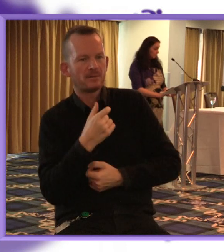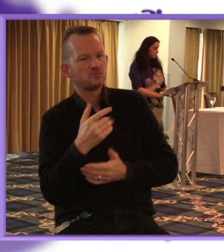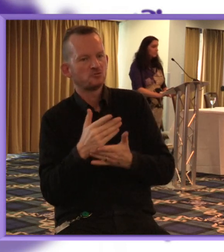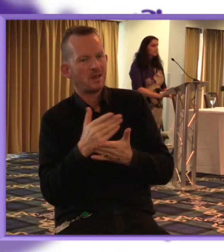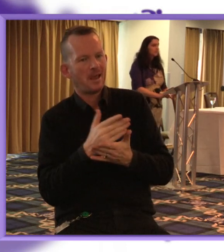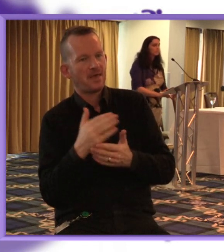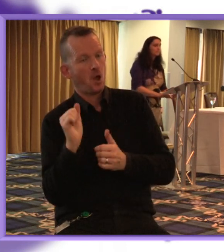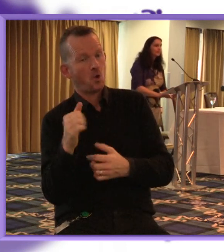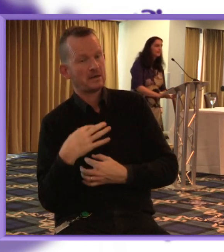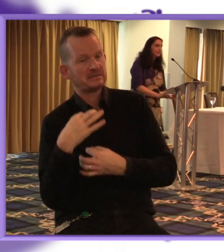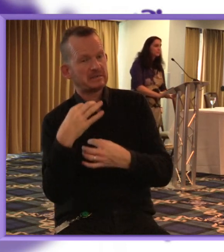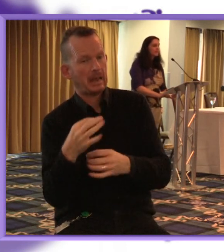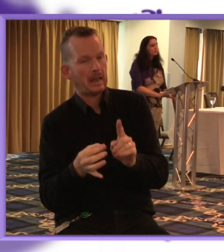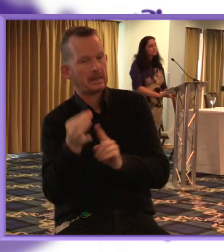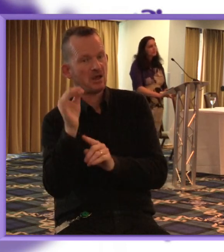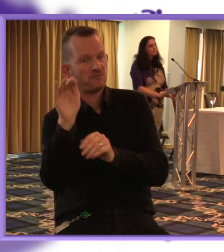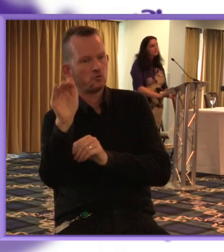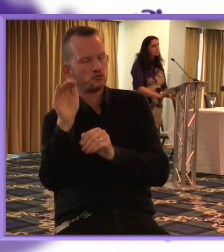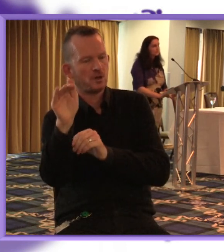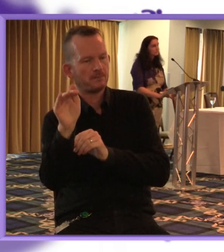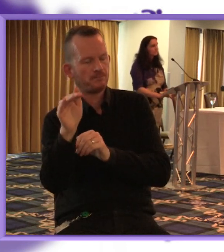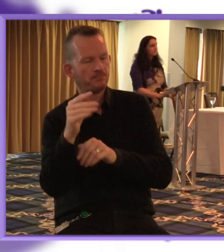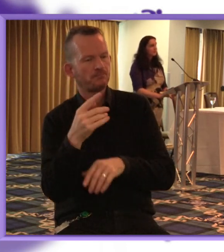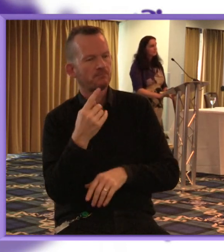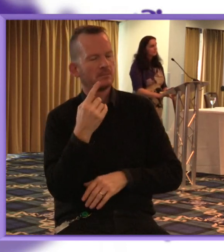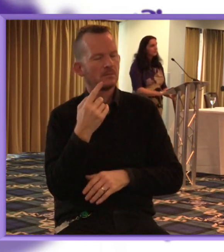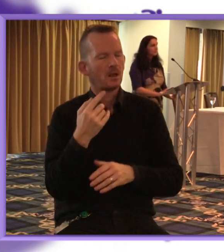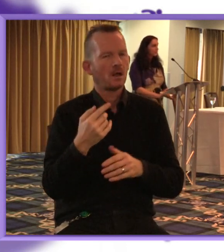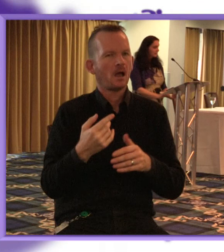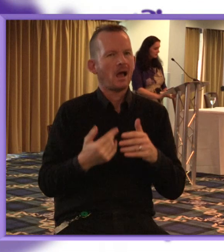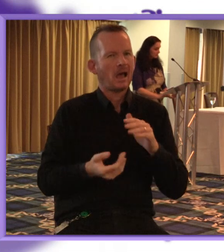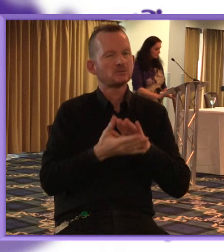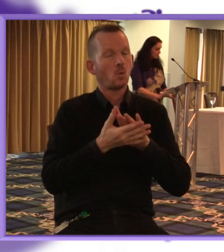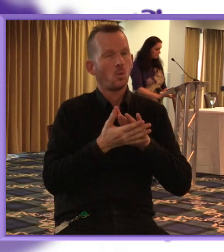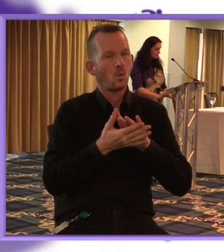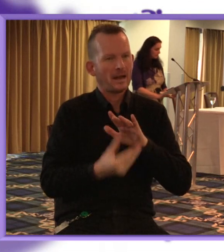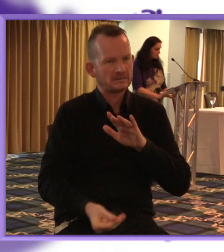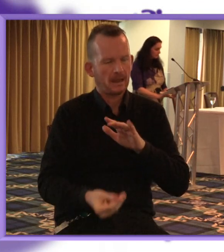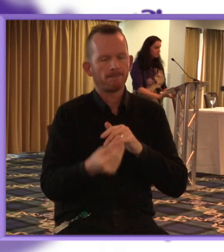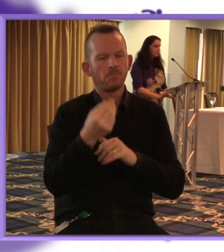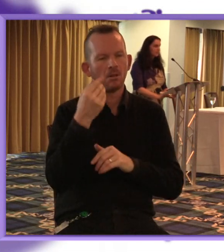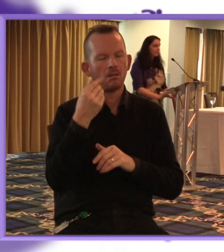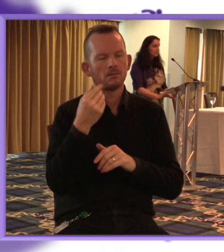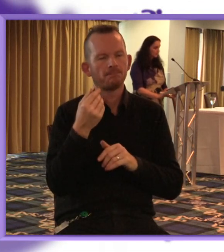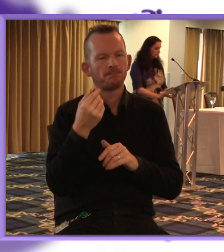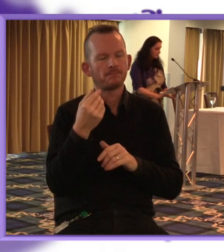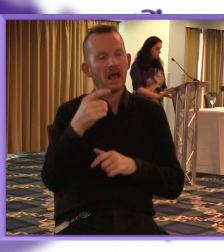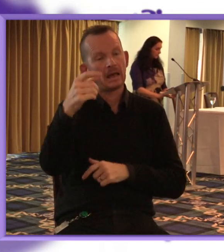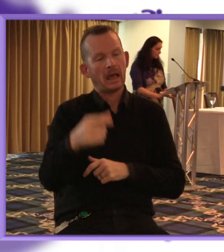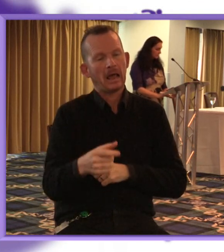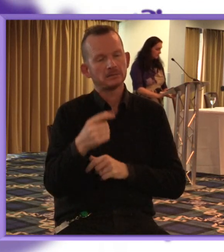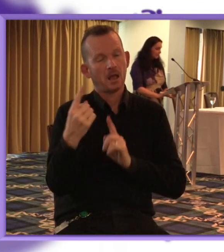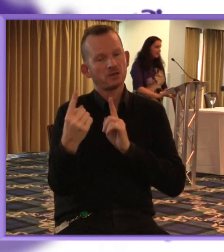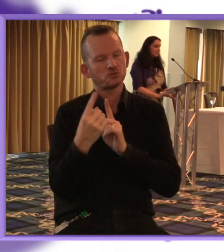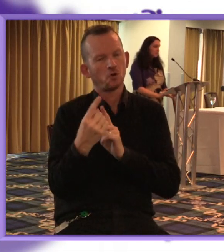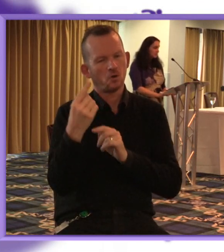future. So, an example came to mind, and it's, in a way, it's a slightly minor example. It's about a client I saw some time